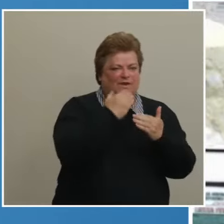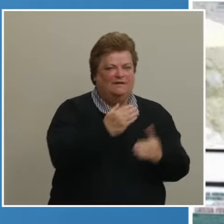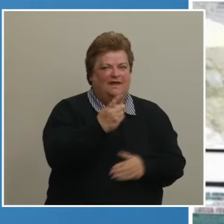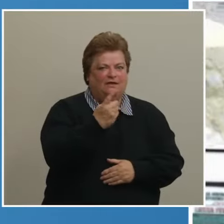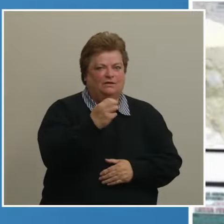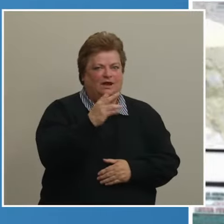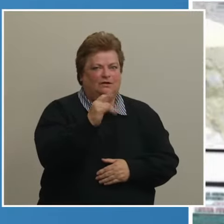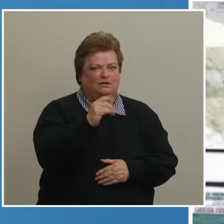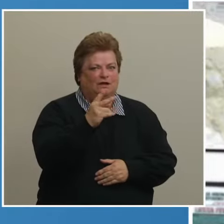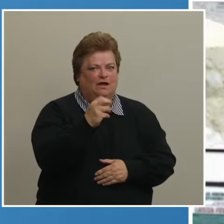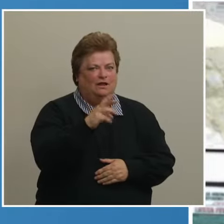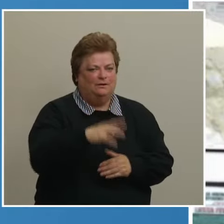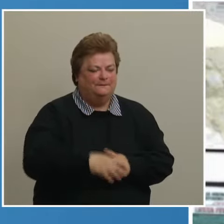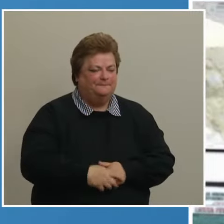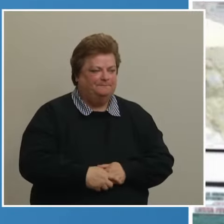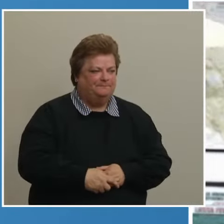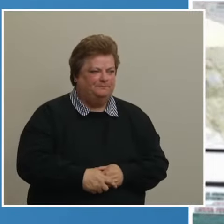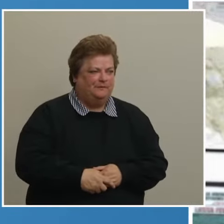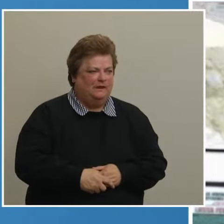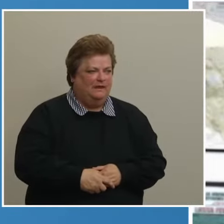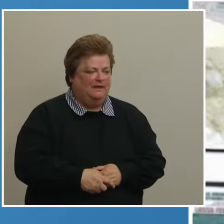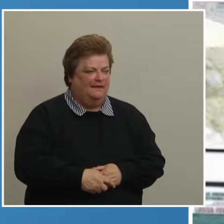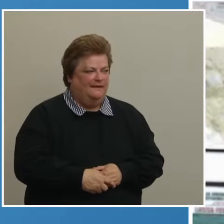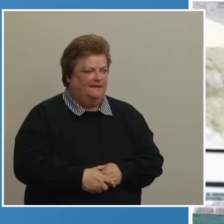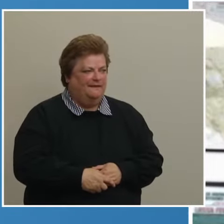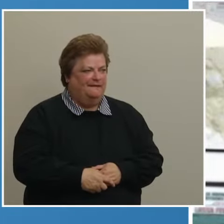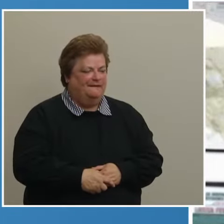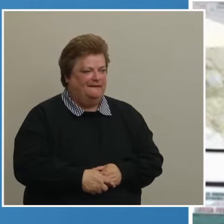Thank you, Dr. Lawler.